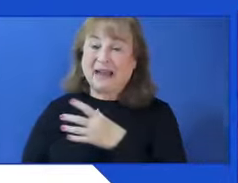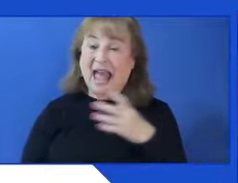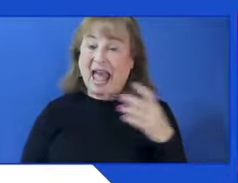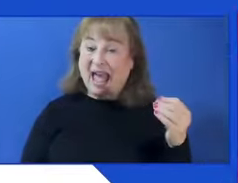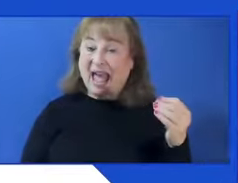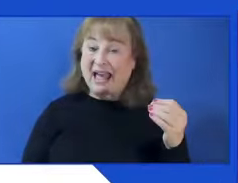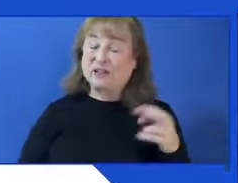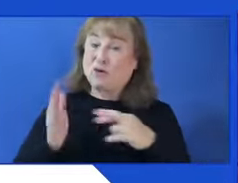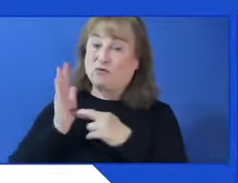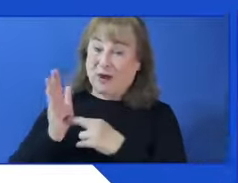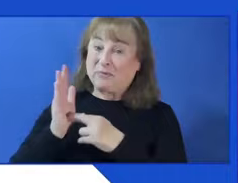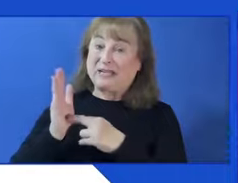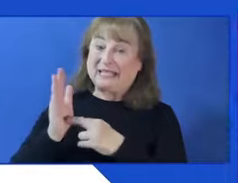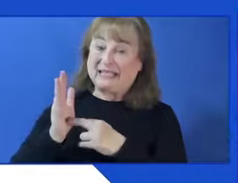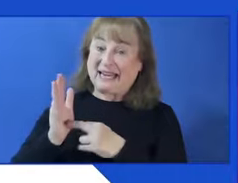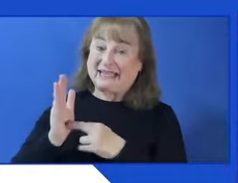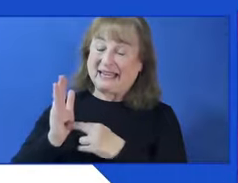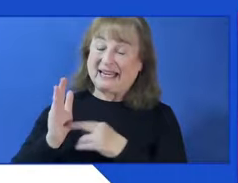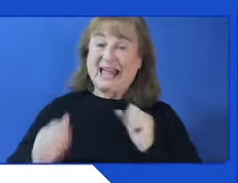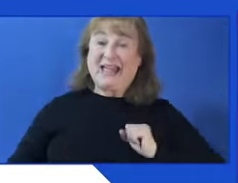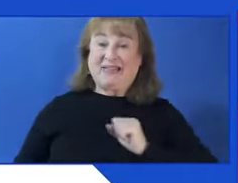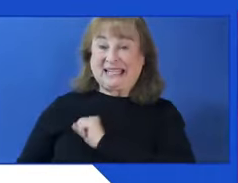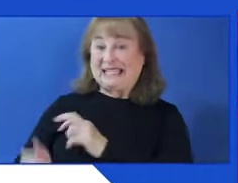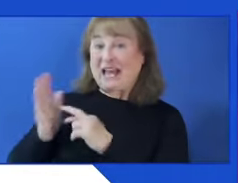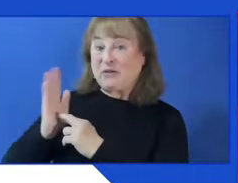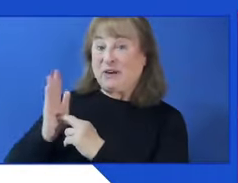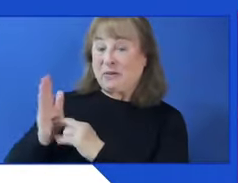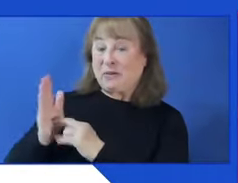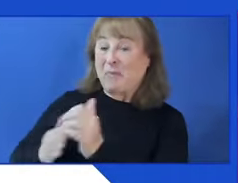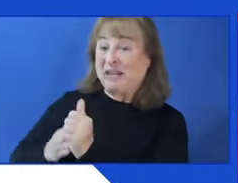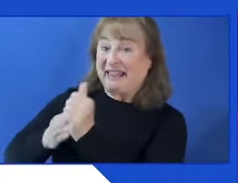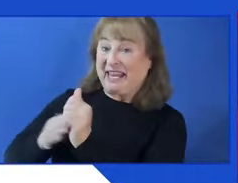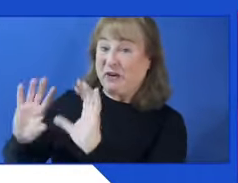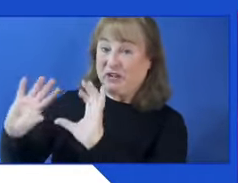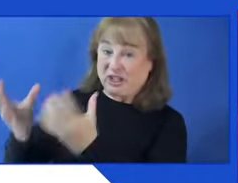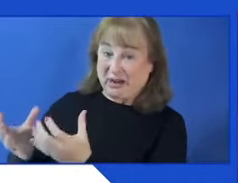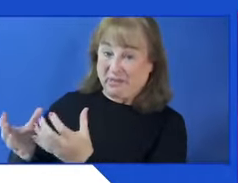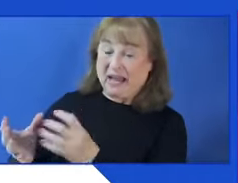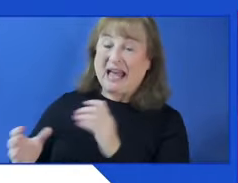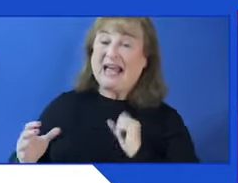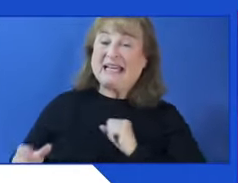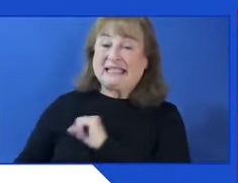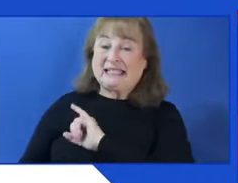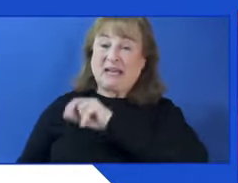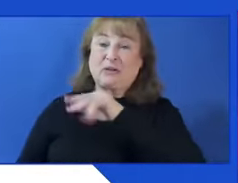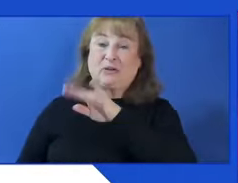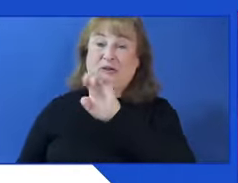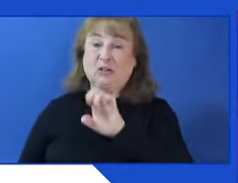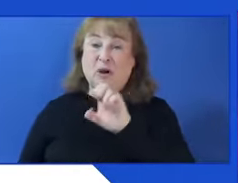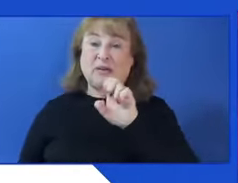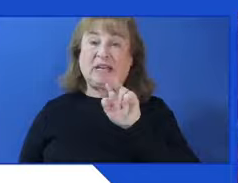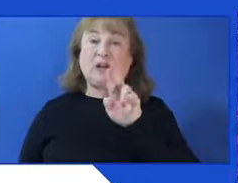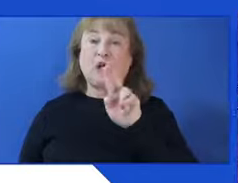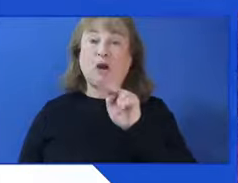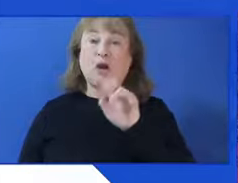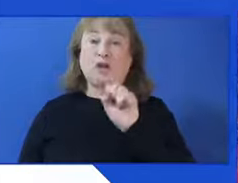And representing the Senate Republican leadership, Senator Joni, Ernst.